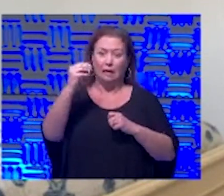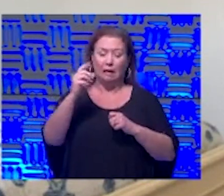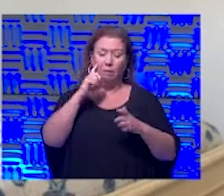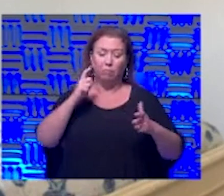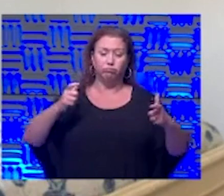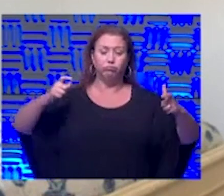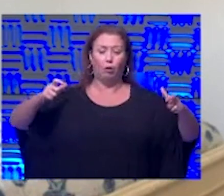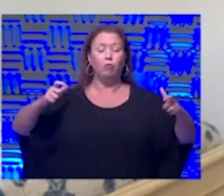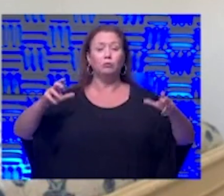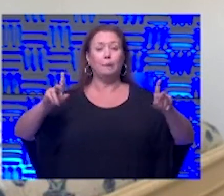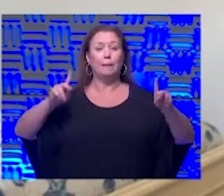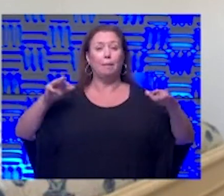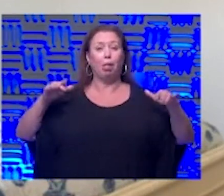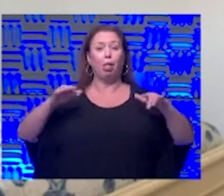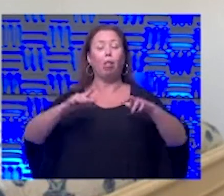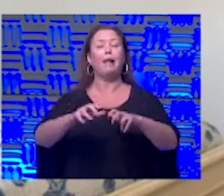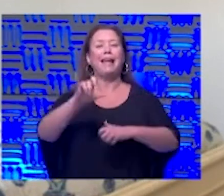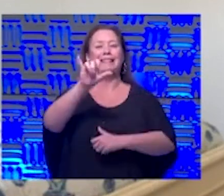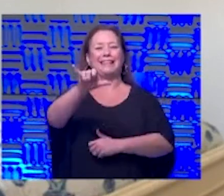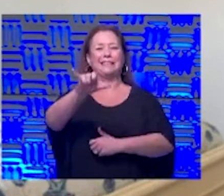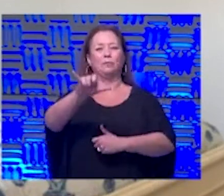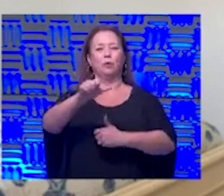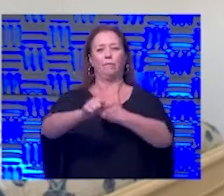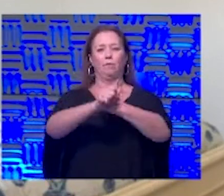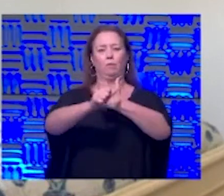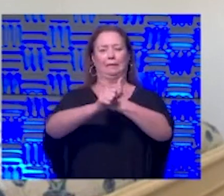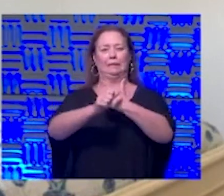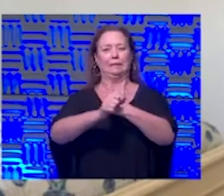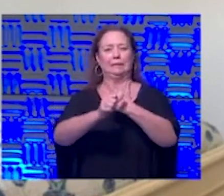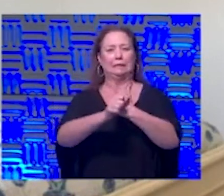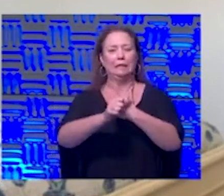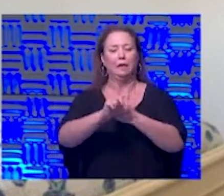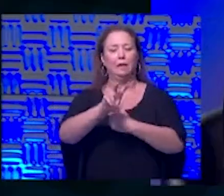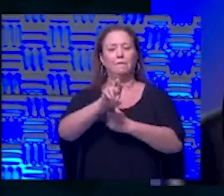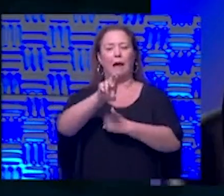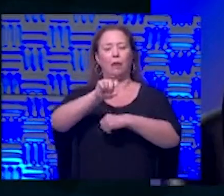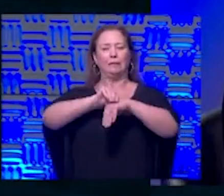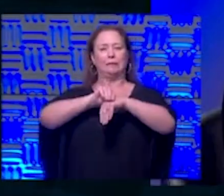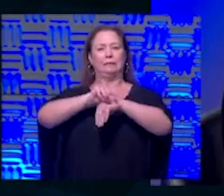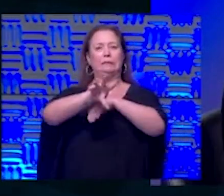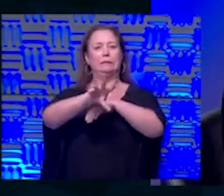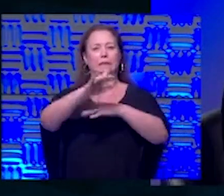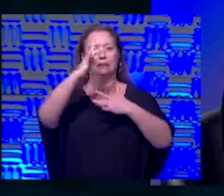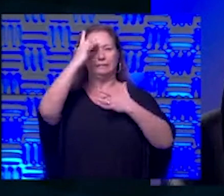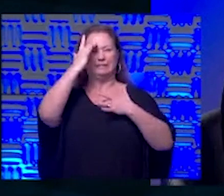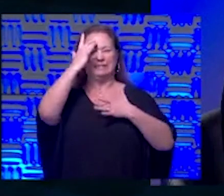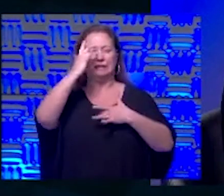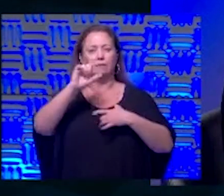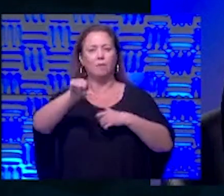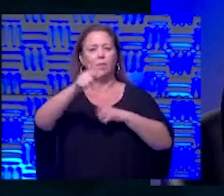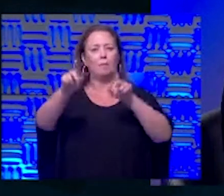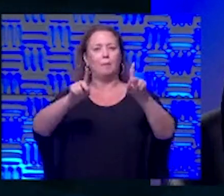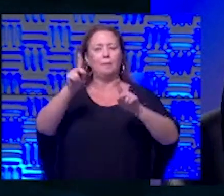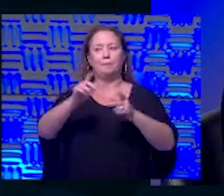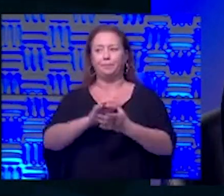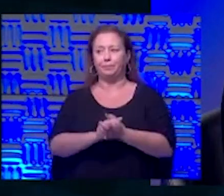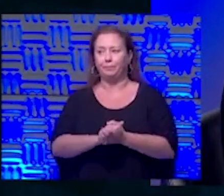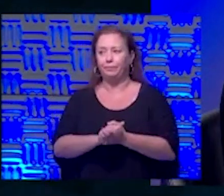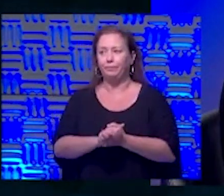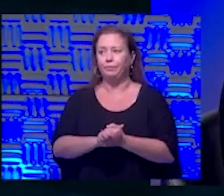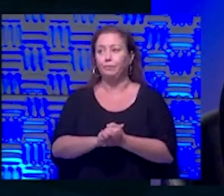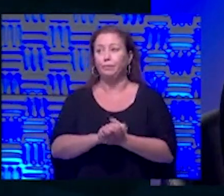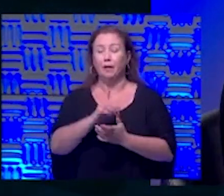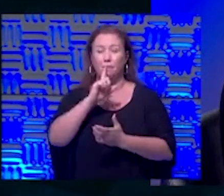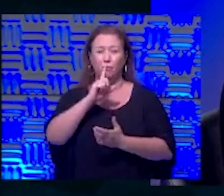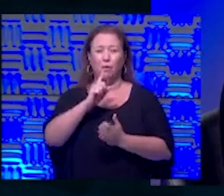large congregation of people, that you're going to have the highest risk of virus infection to other people. Well, no doubt we'll have a lot